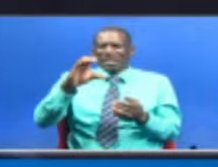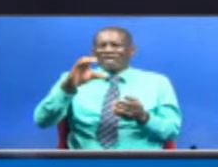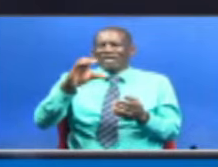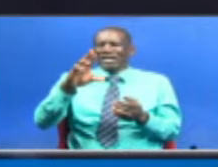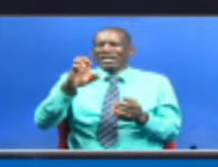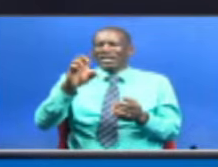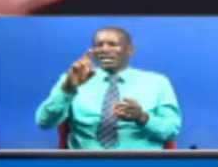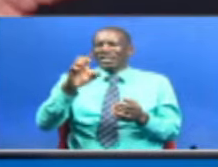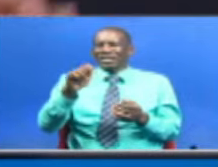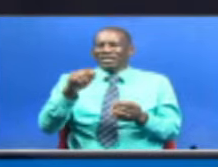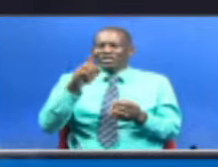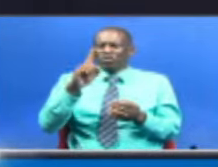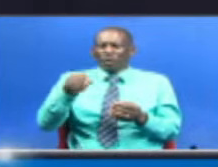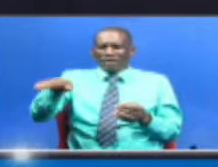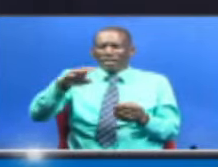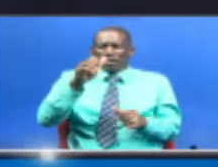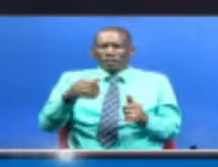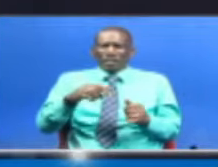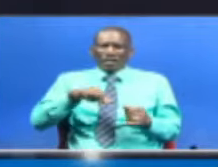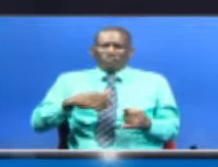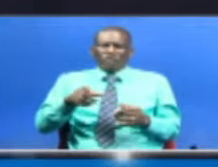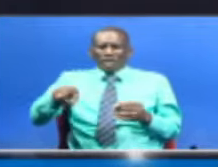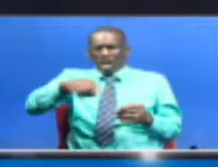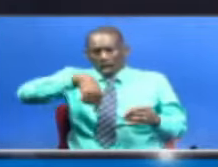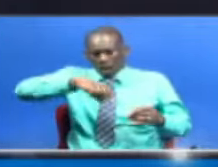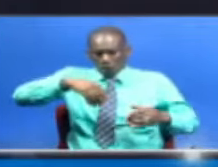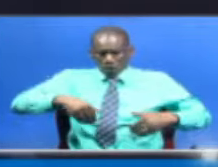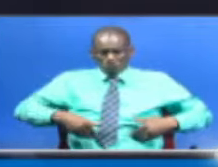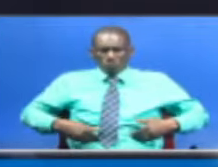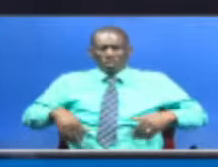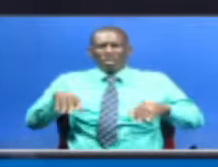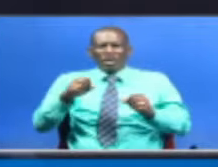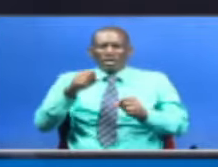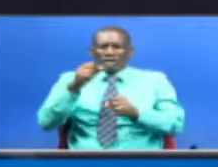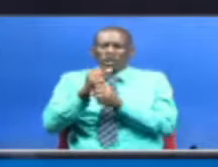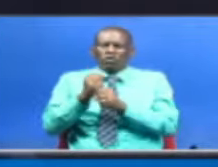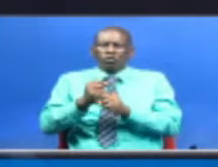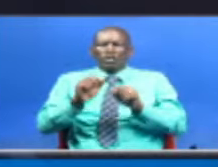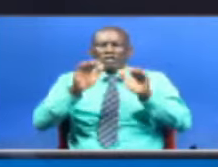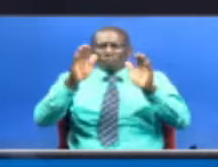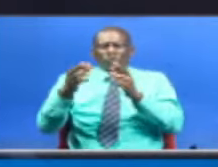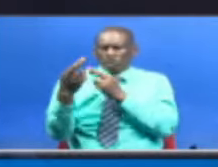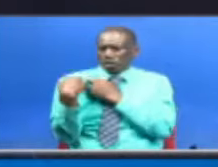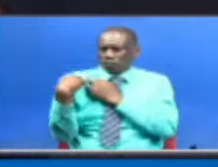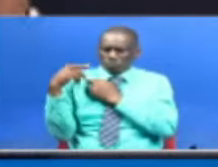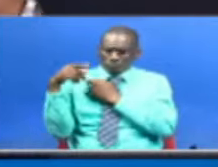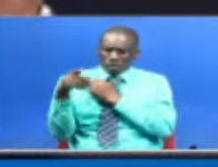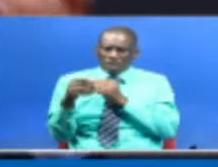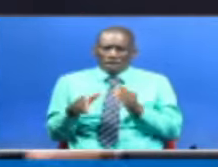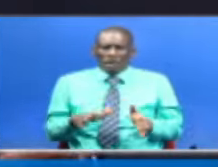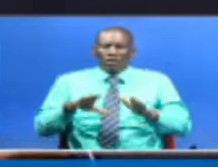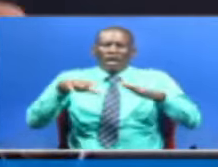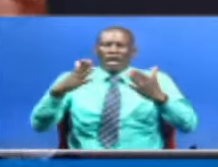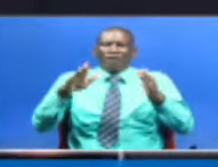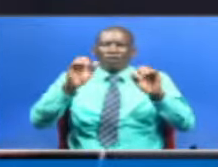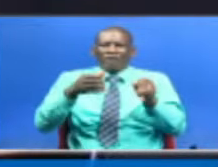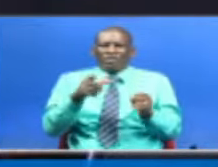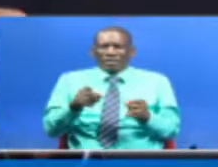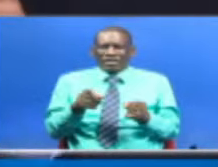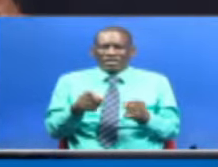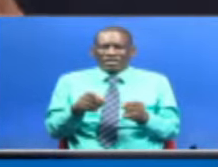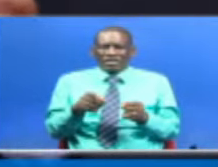area which I feel that our youth can play a very significant role here in terms of how can we